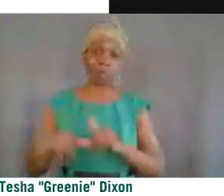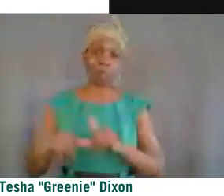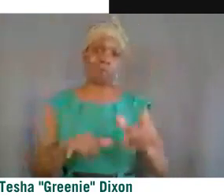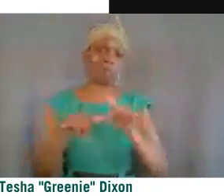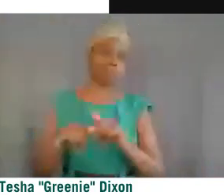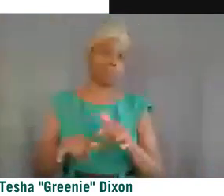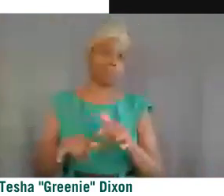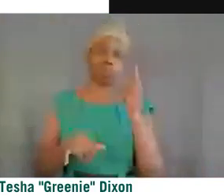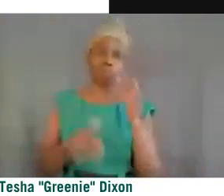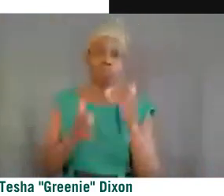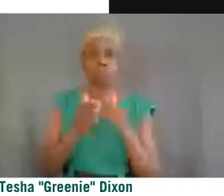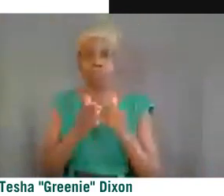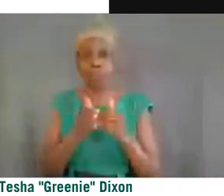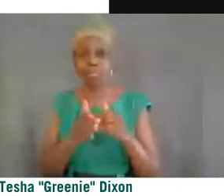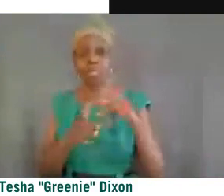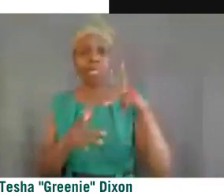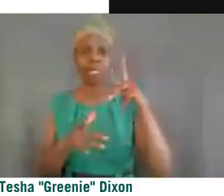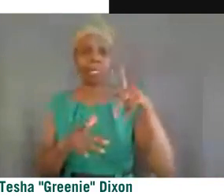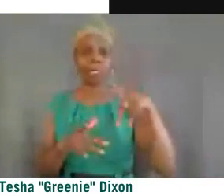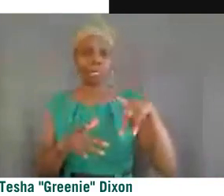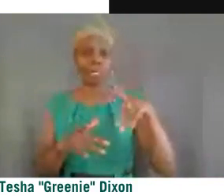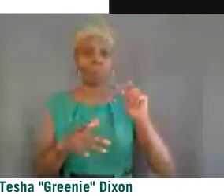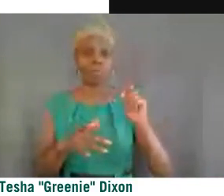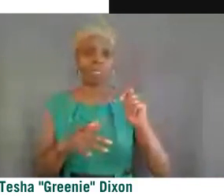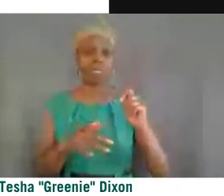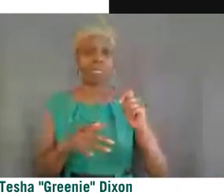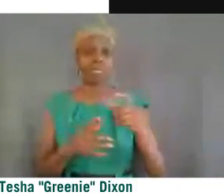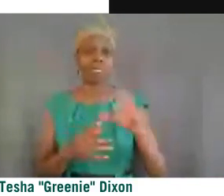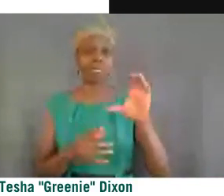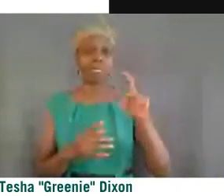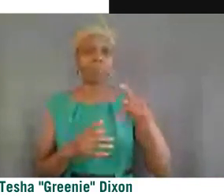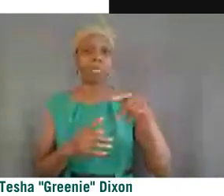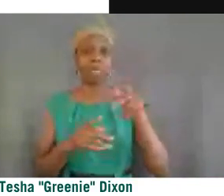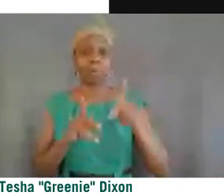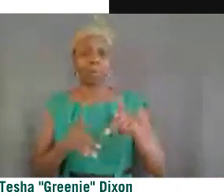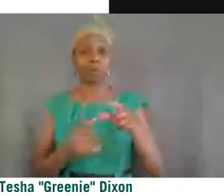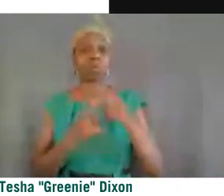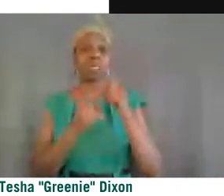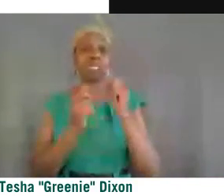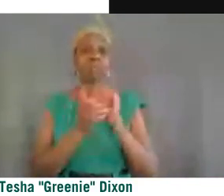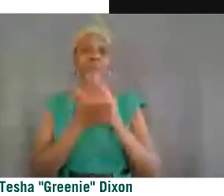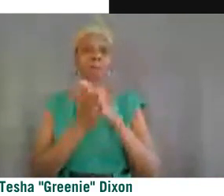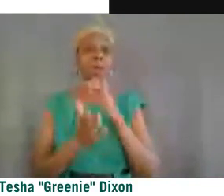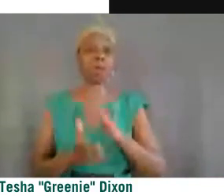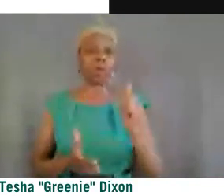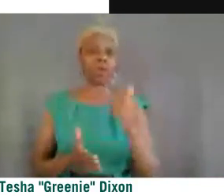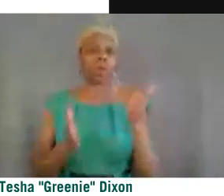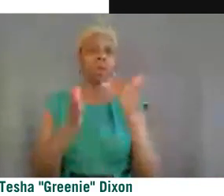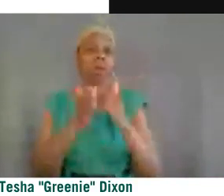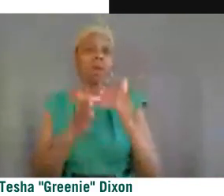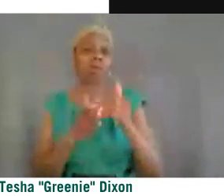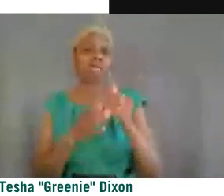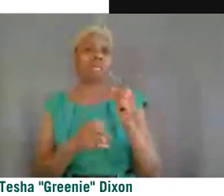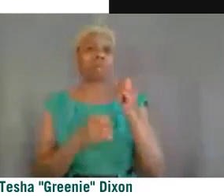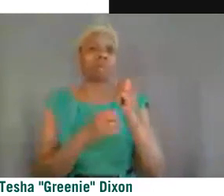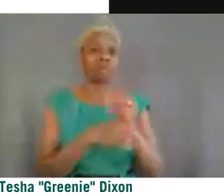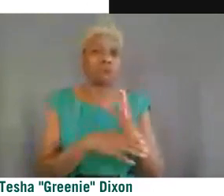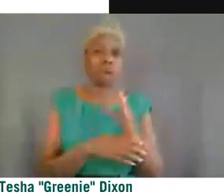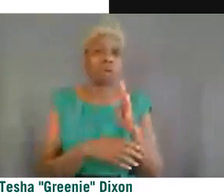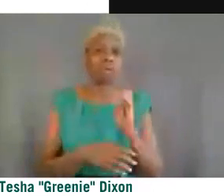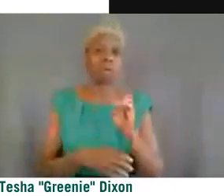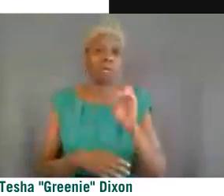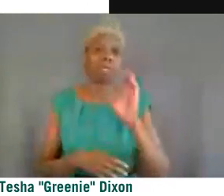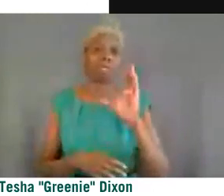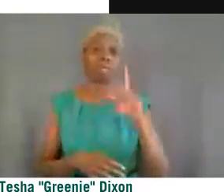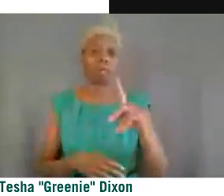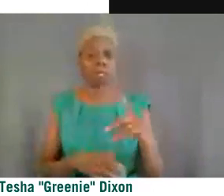CP, particularly as they get older. And just because it's often associated with CP or caused by